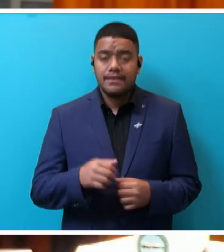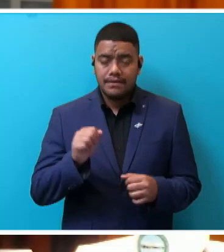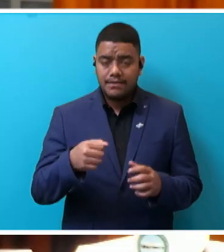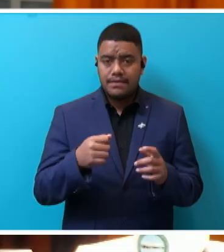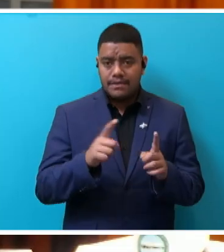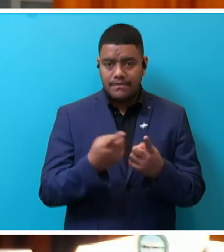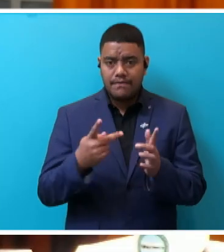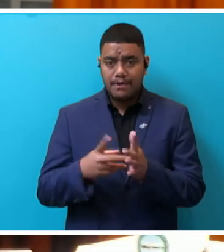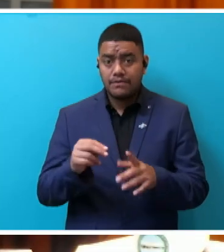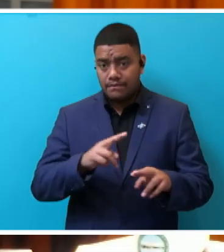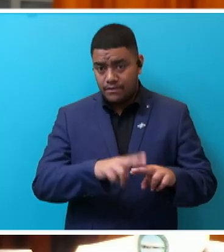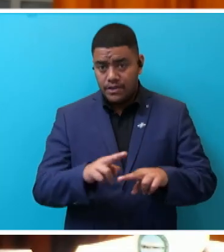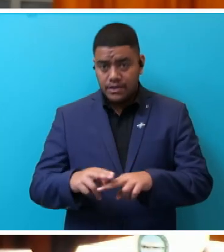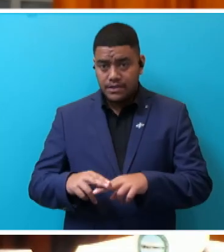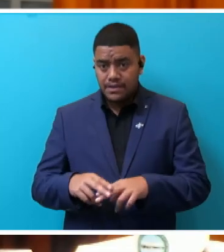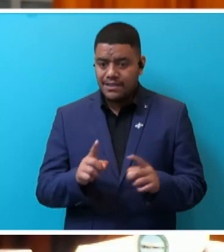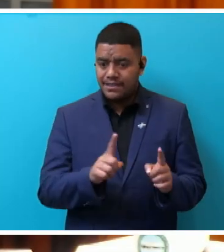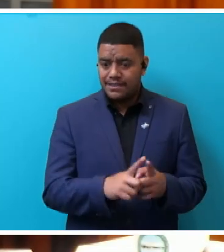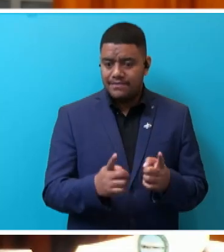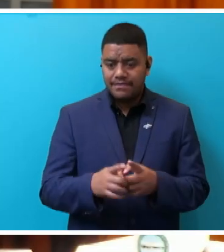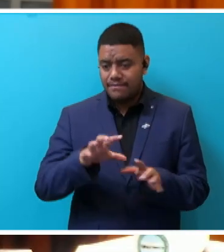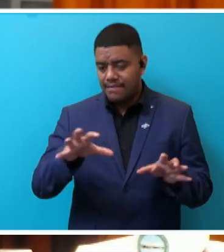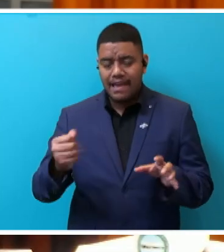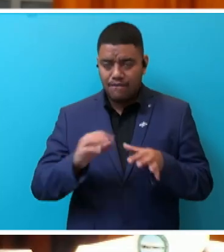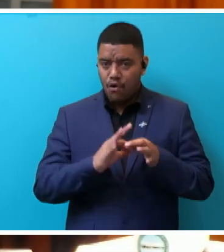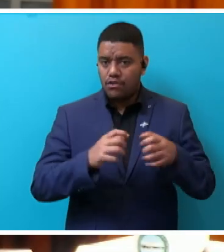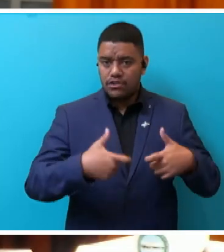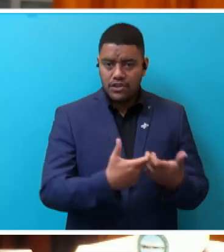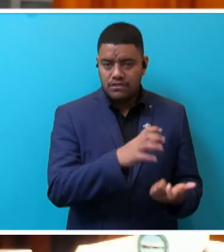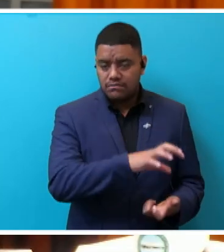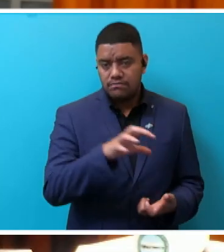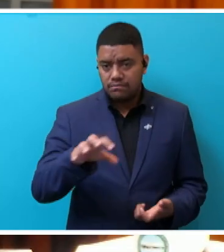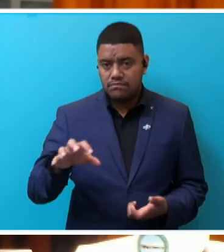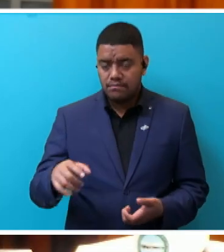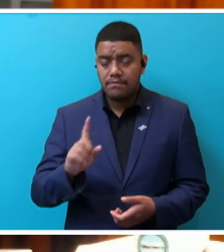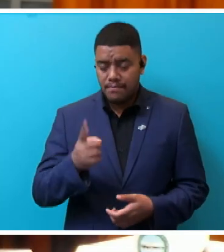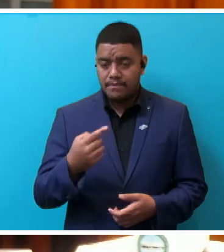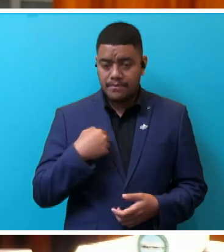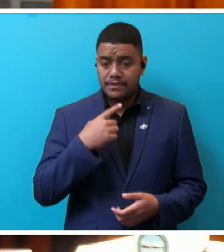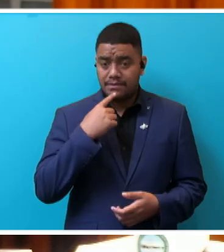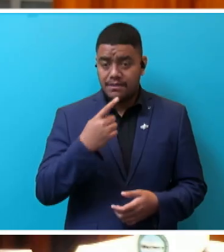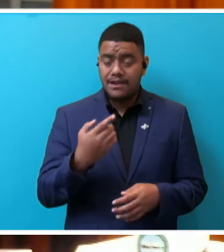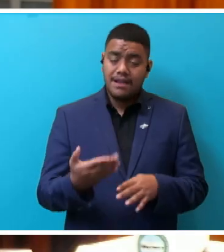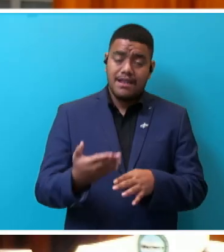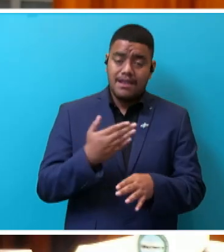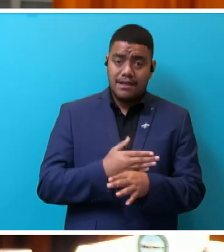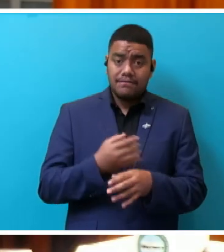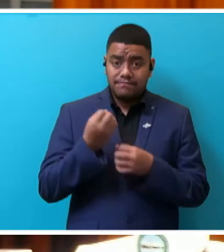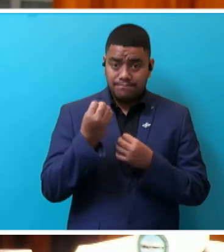will present different sets of challenges. But as I said in my last address on the